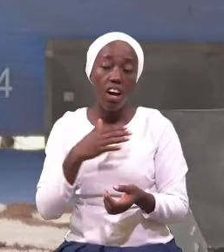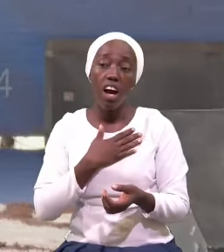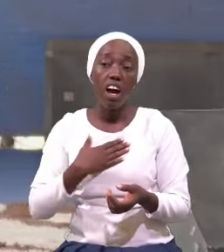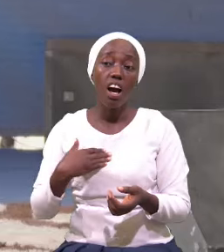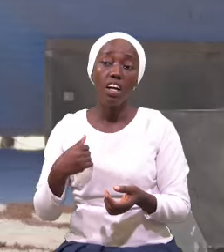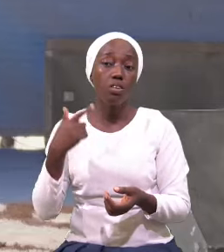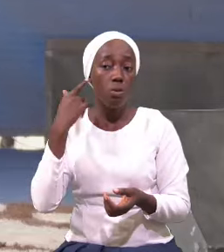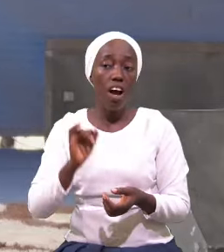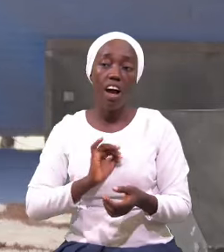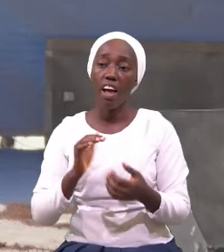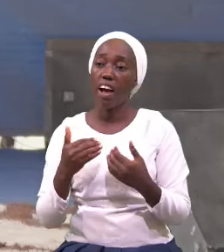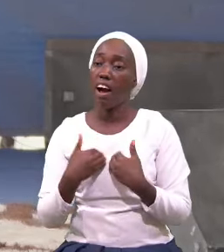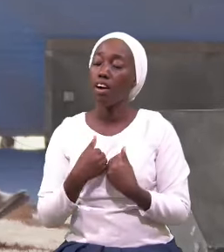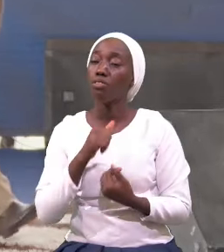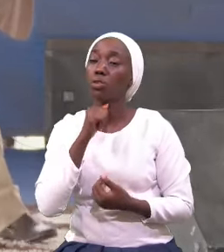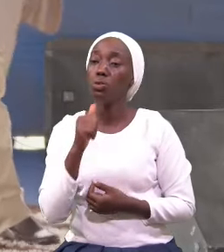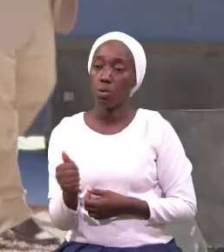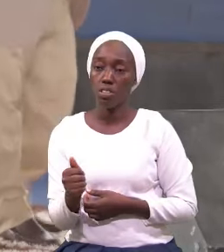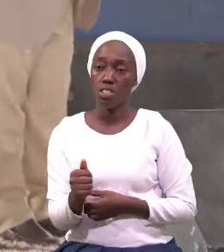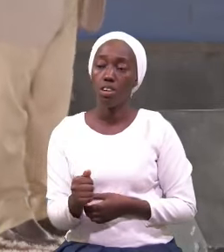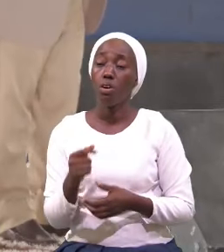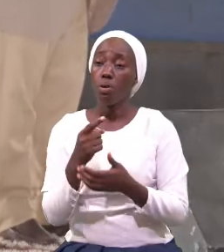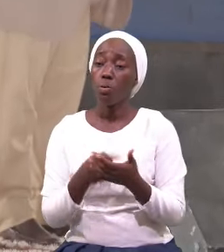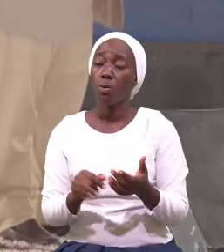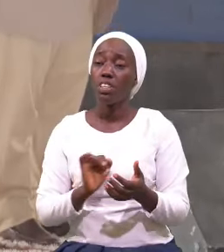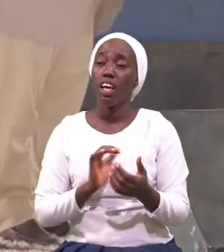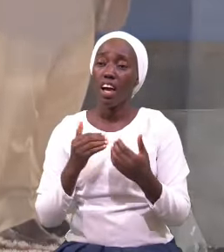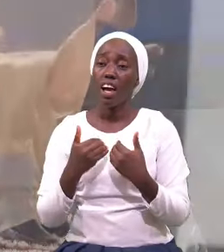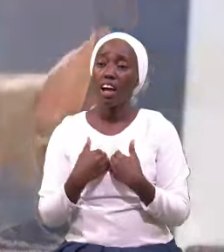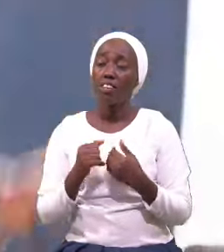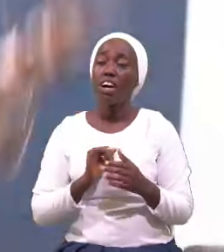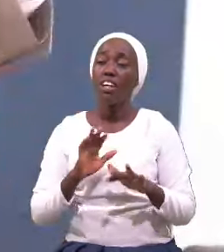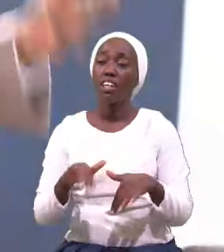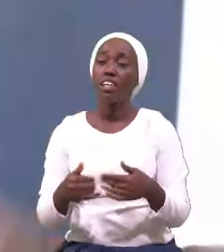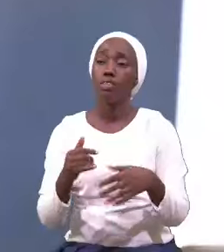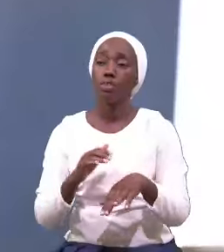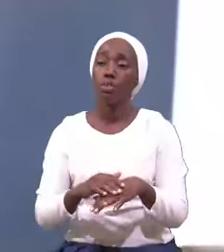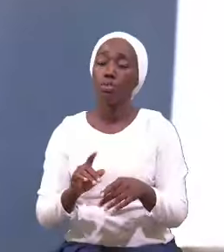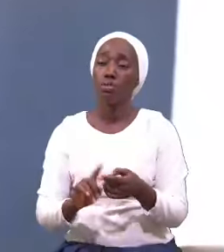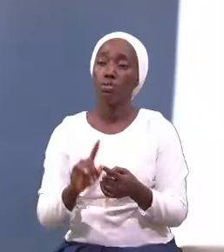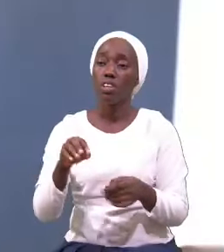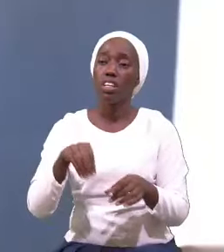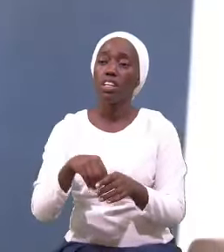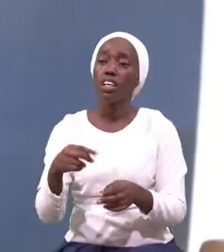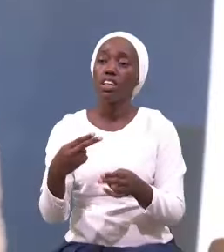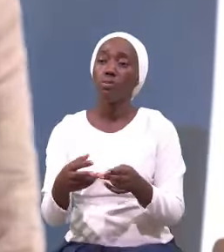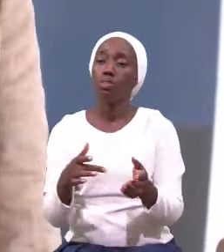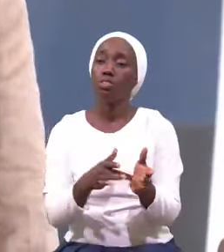What I have, I give unto you in the name of Jesus Christ. Rise up and walk.